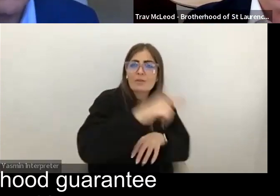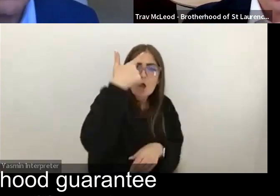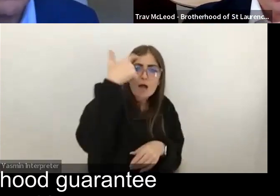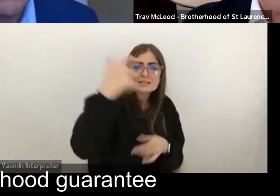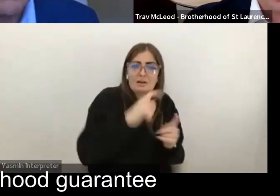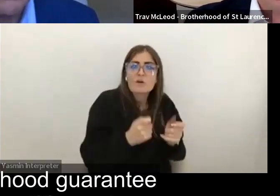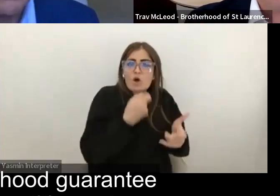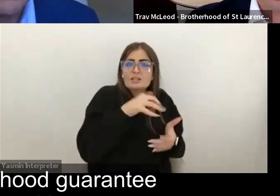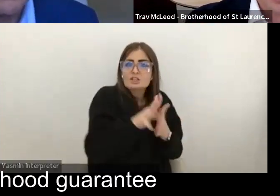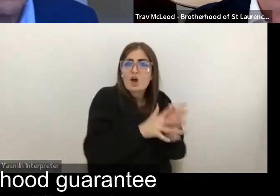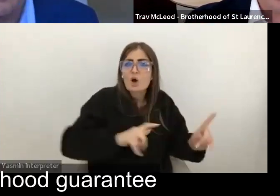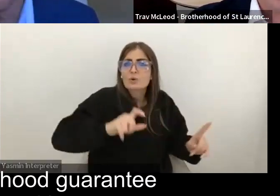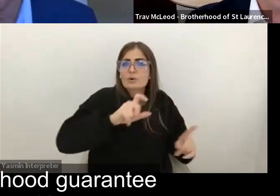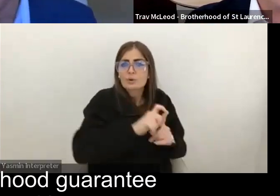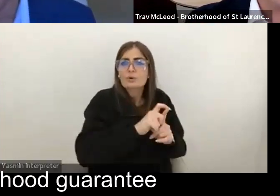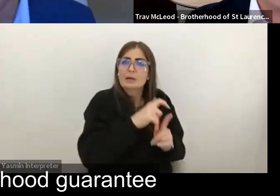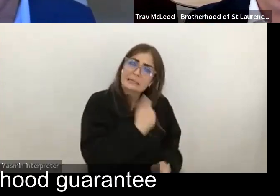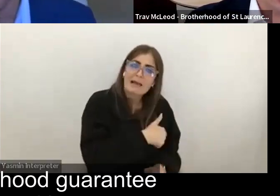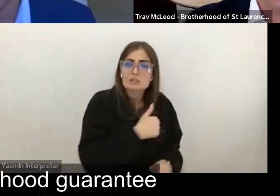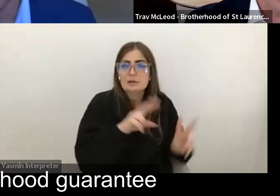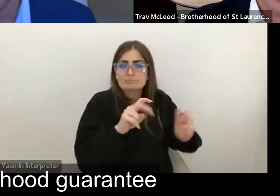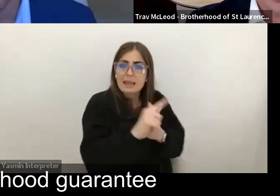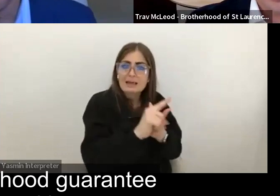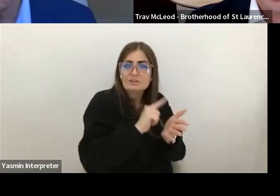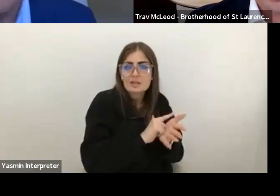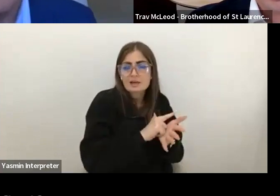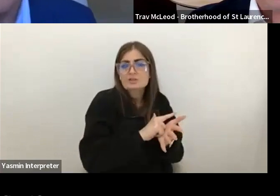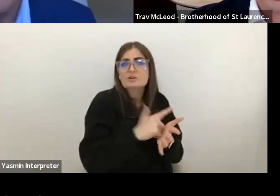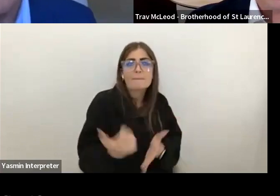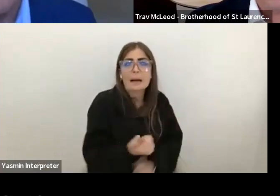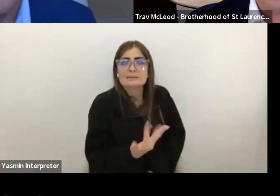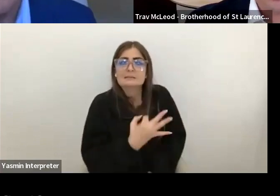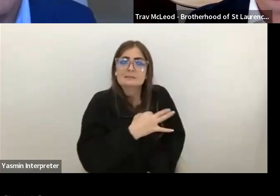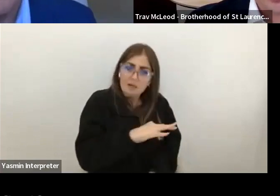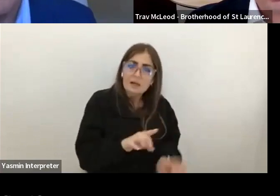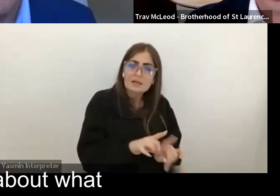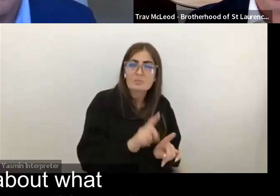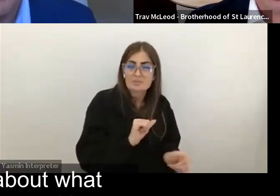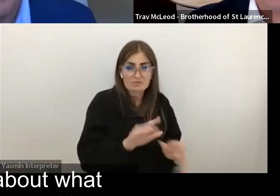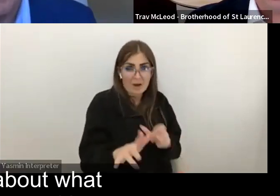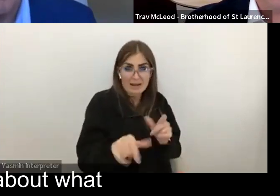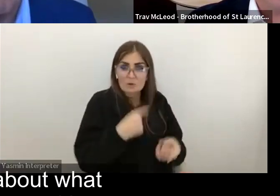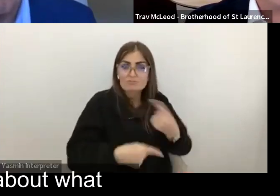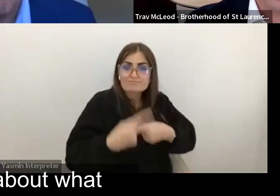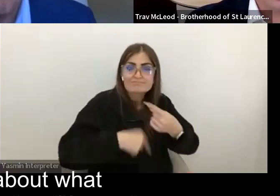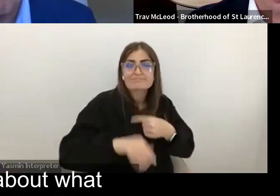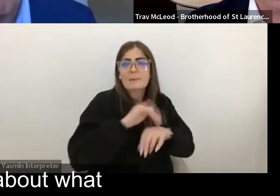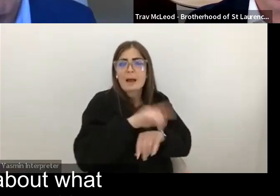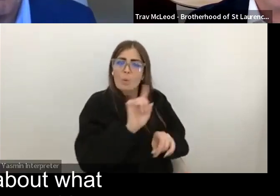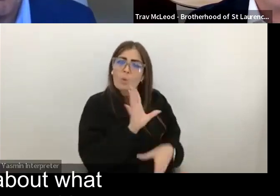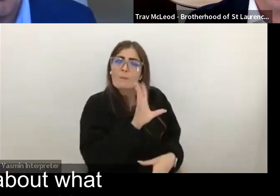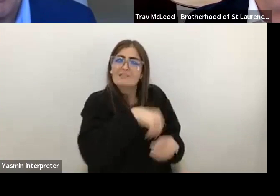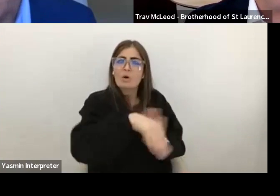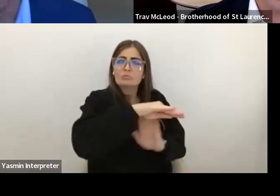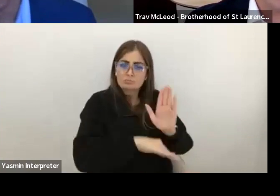early childhood guarantee or legislated entitlement. And it would be terrific if you can say a little bit about what would be in that